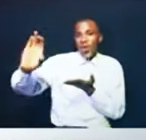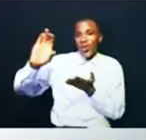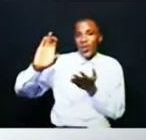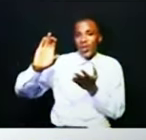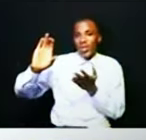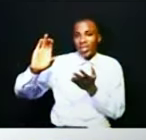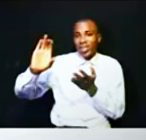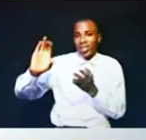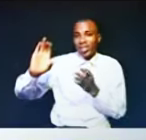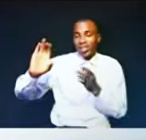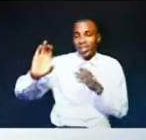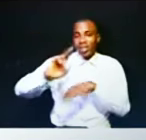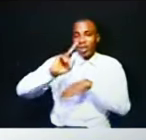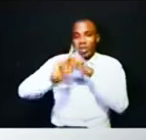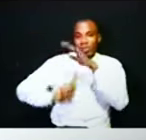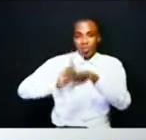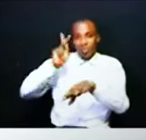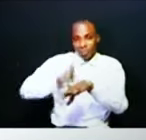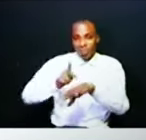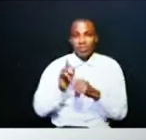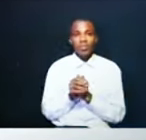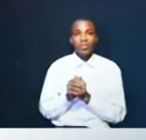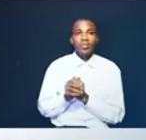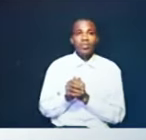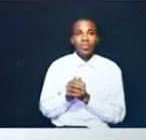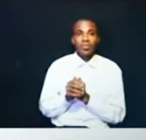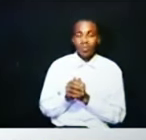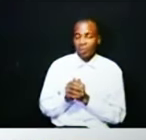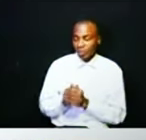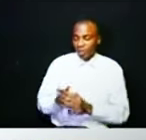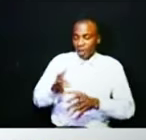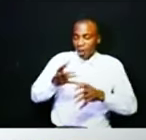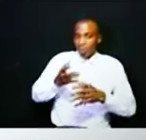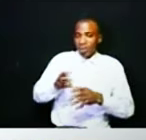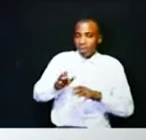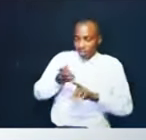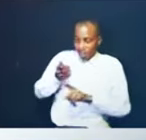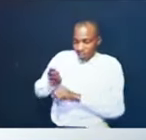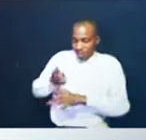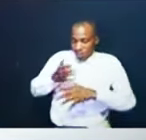13. 30 judges.